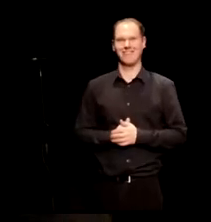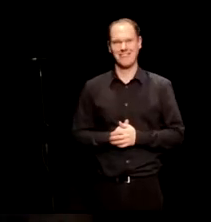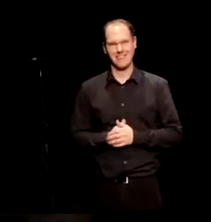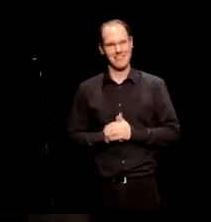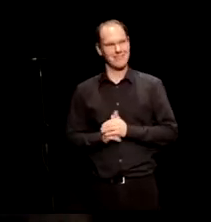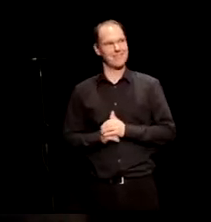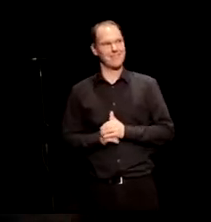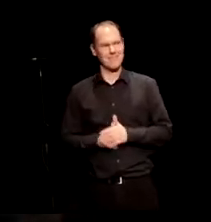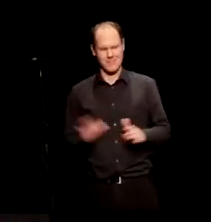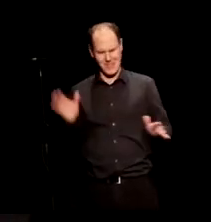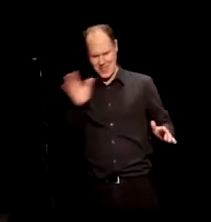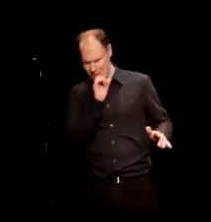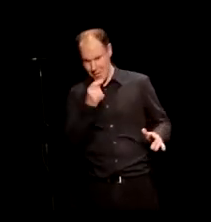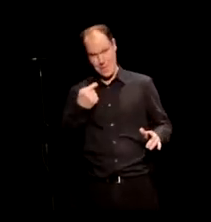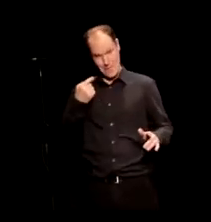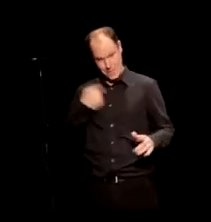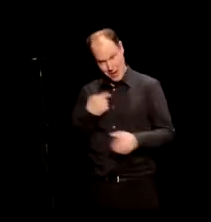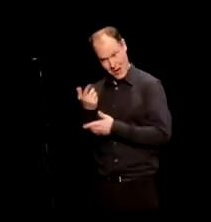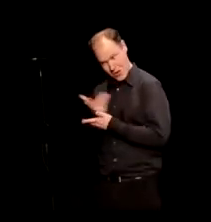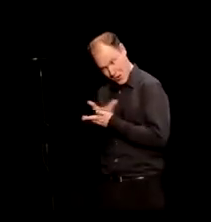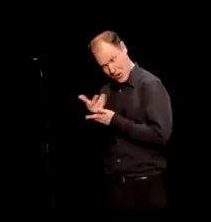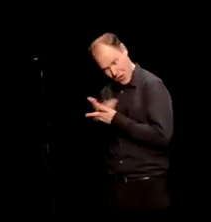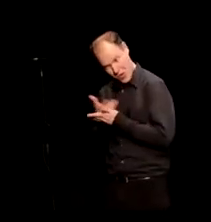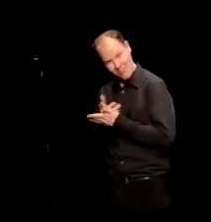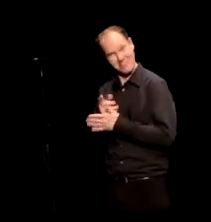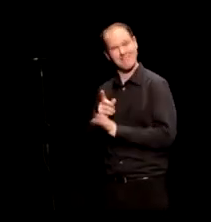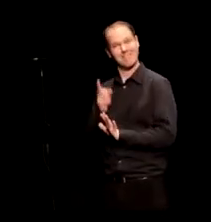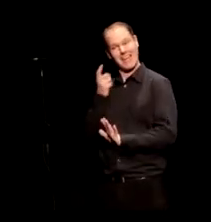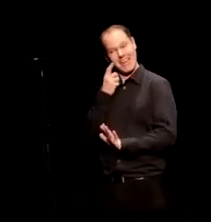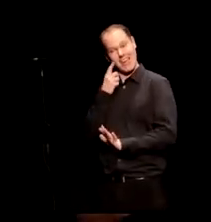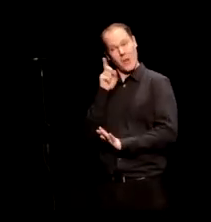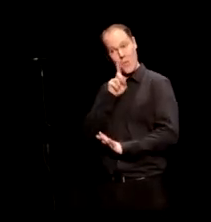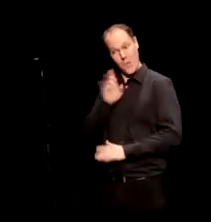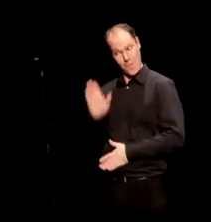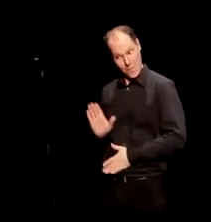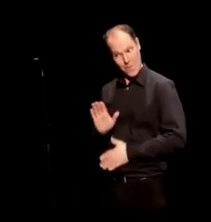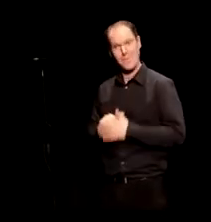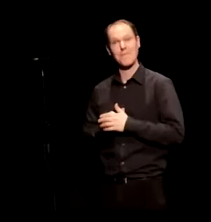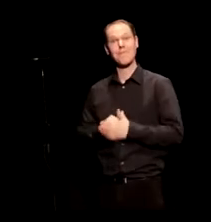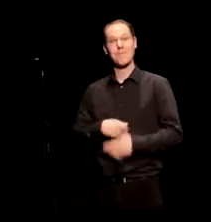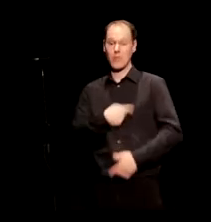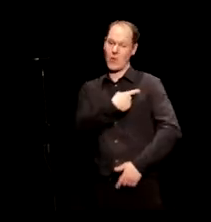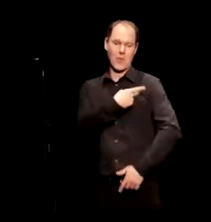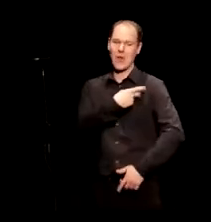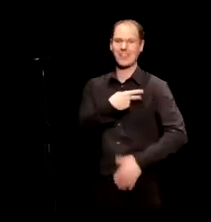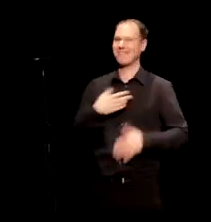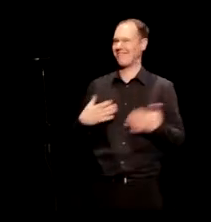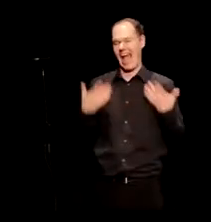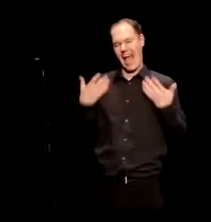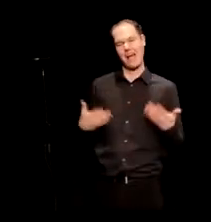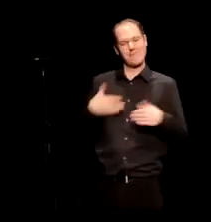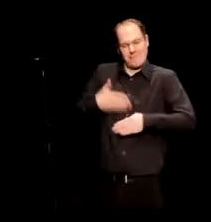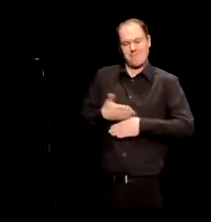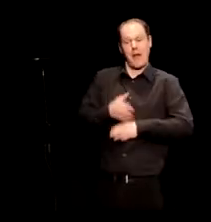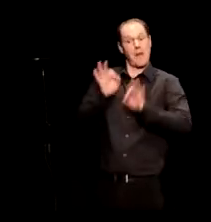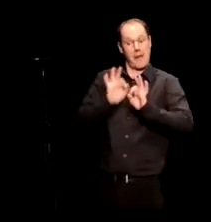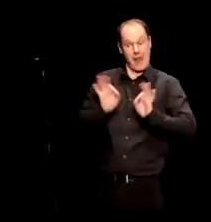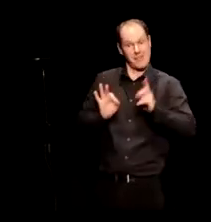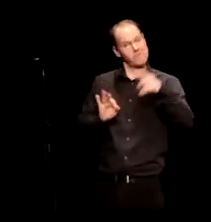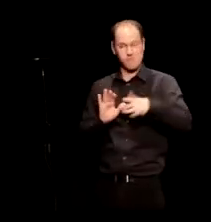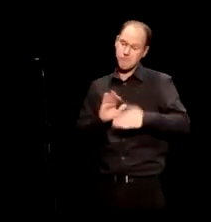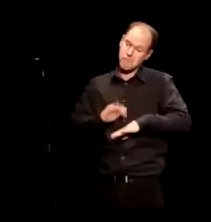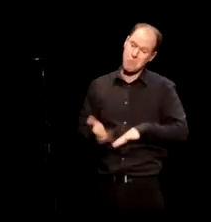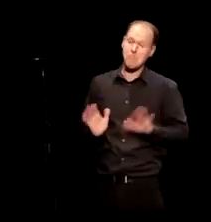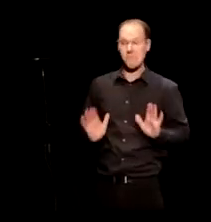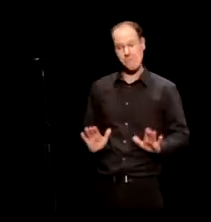Shut up. Let me talk to the gentlewoman. We are not engaged at the present time and wouldn't